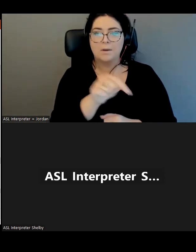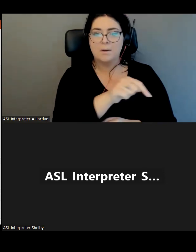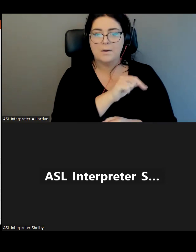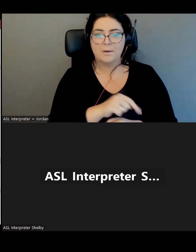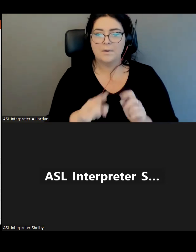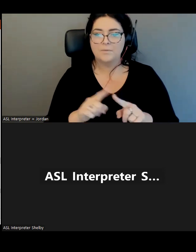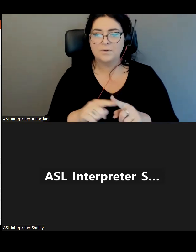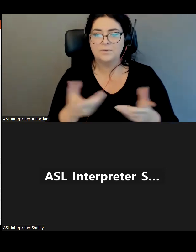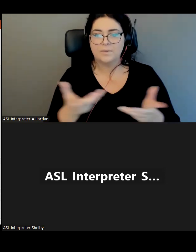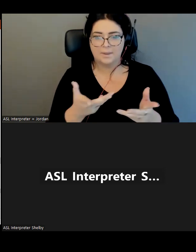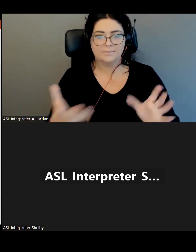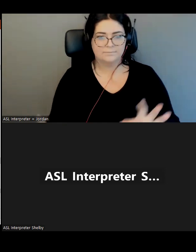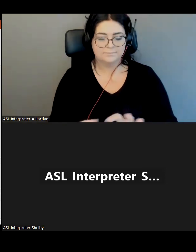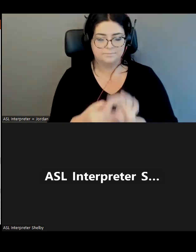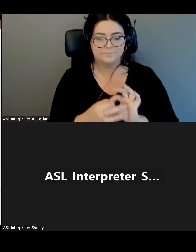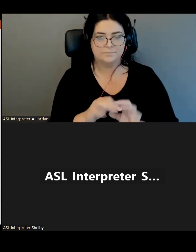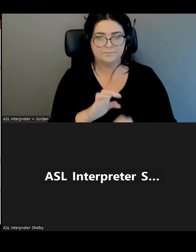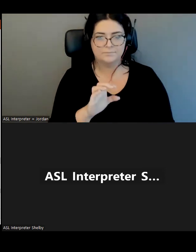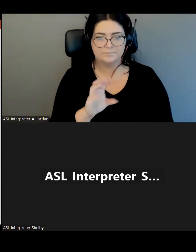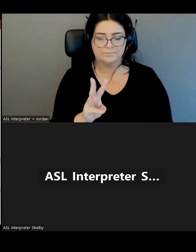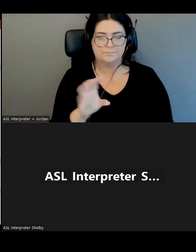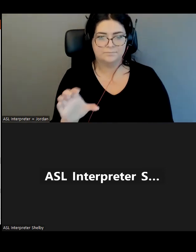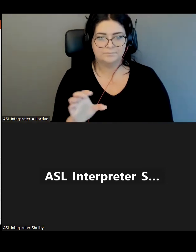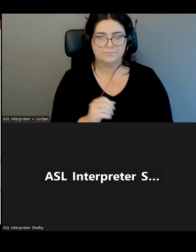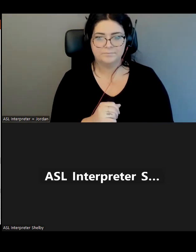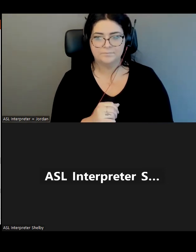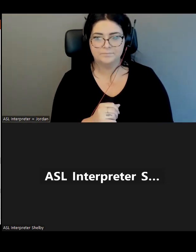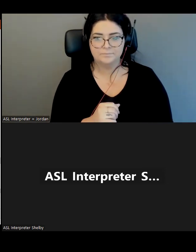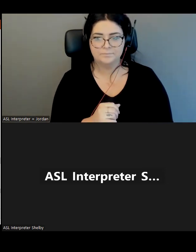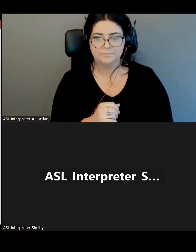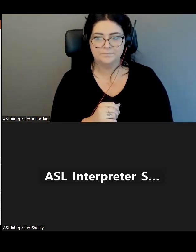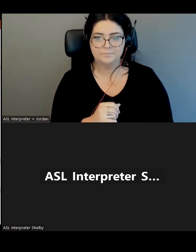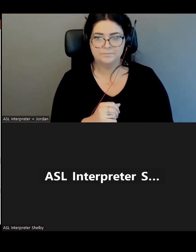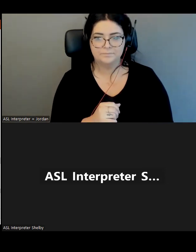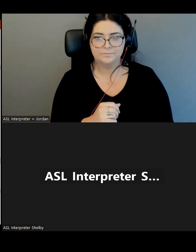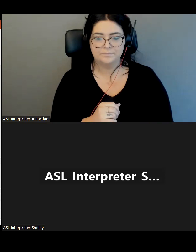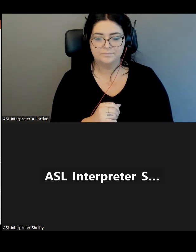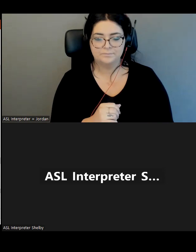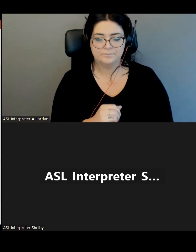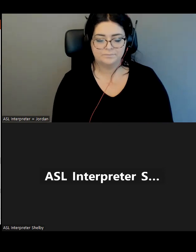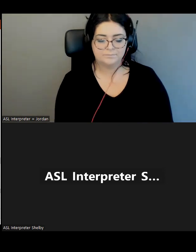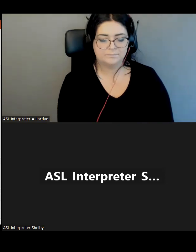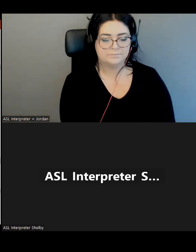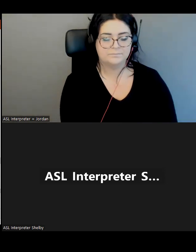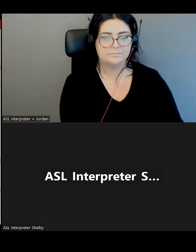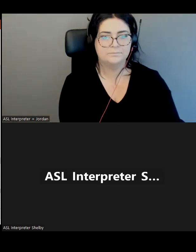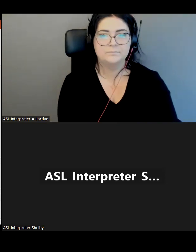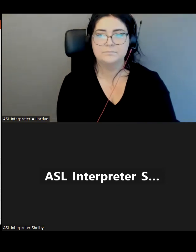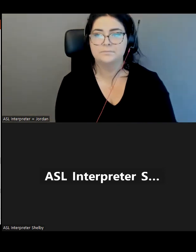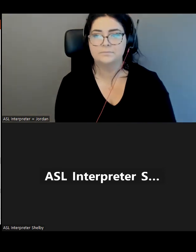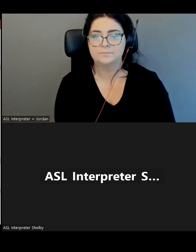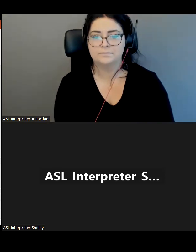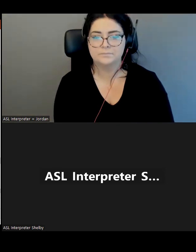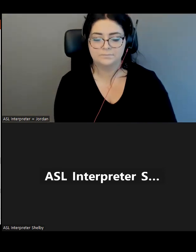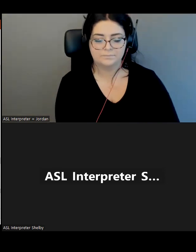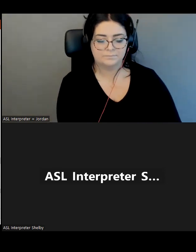things related to the coalition. So some of the things that I'm going to mention, I'm just realizing now that myself